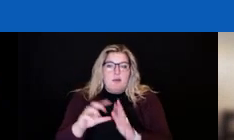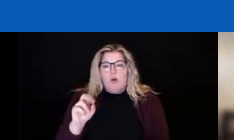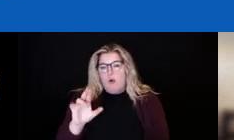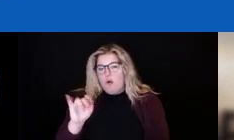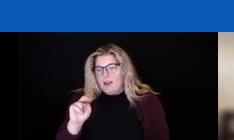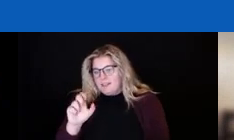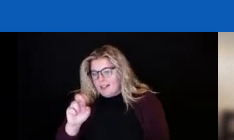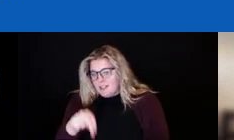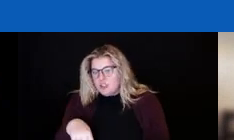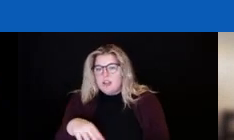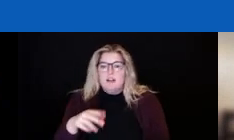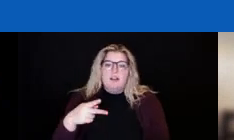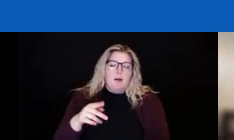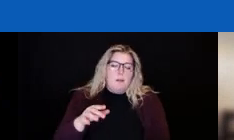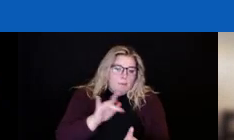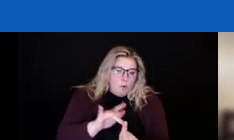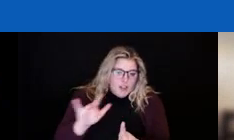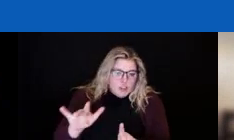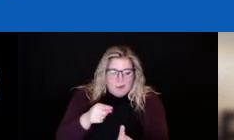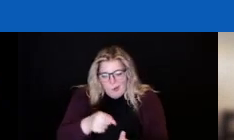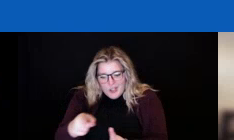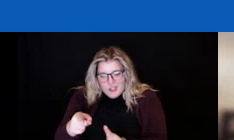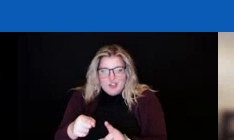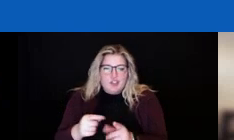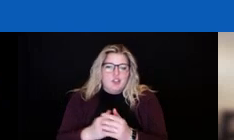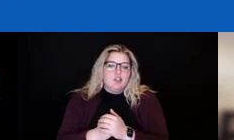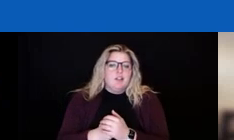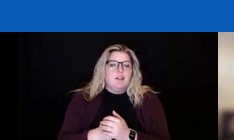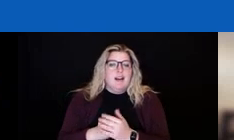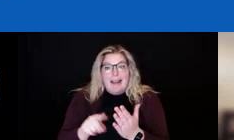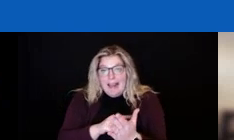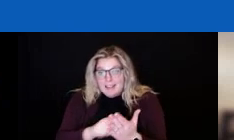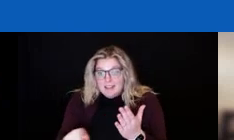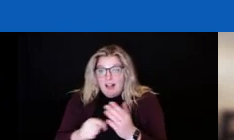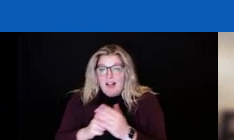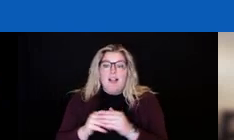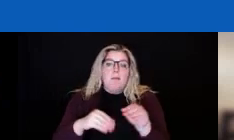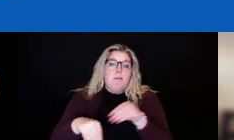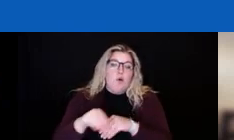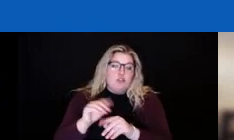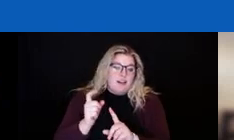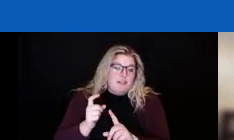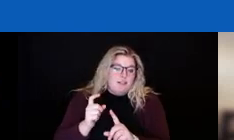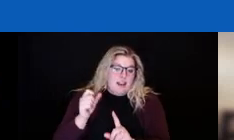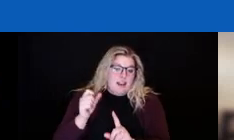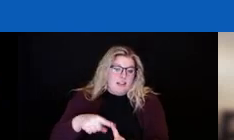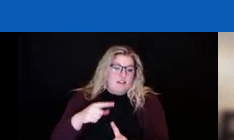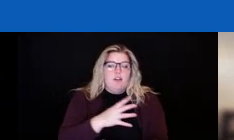pointer gestures, pointer cancellation, motion acquisition, and target size,